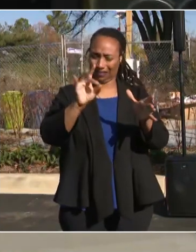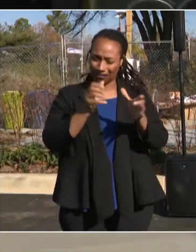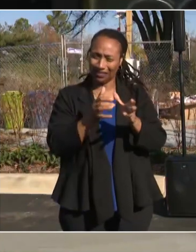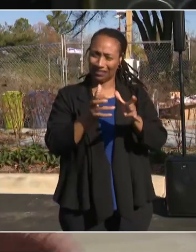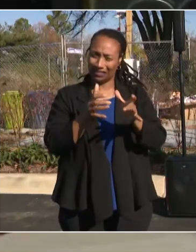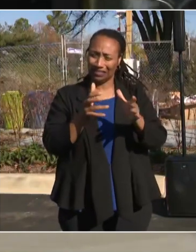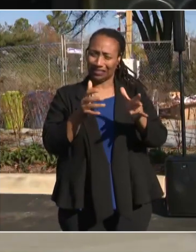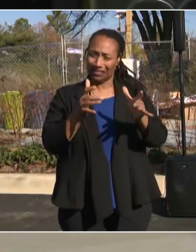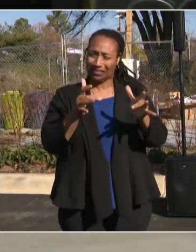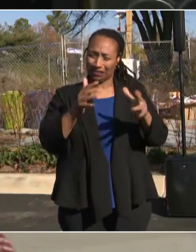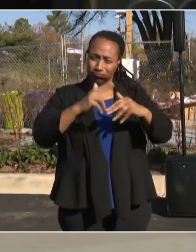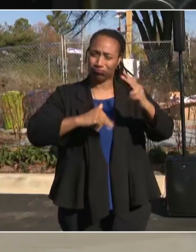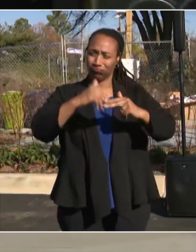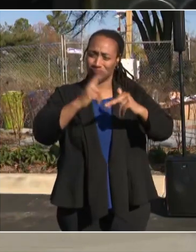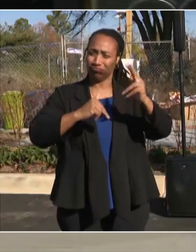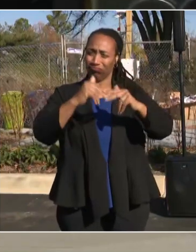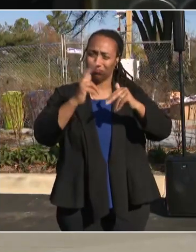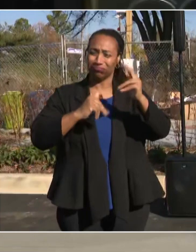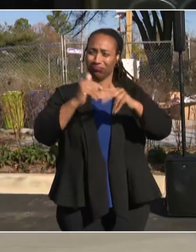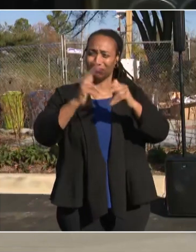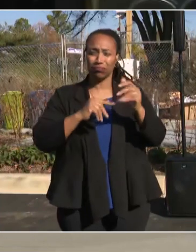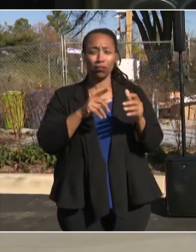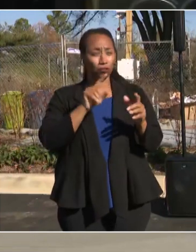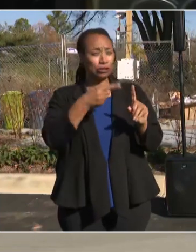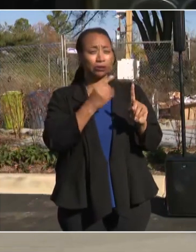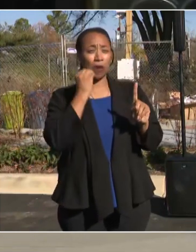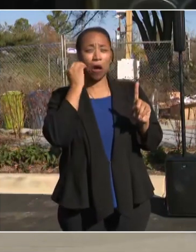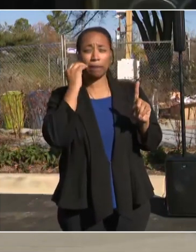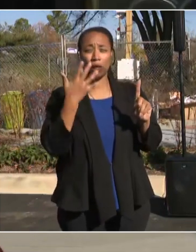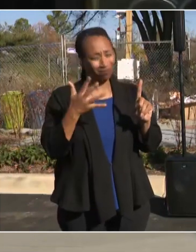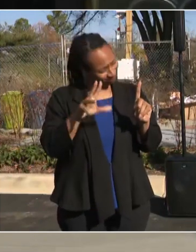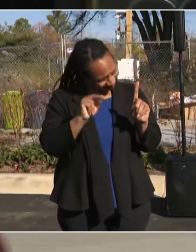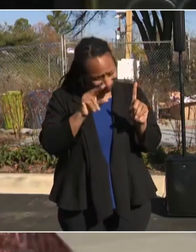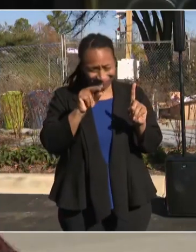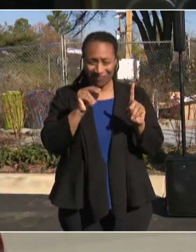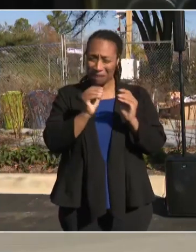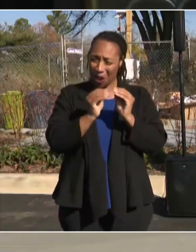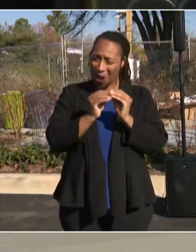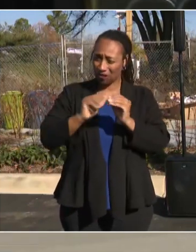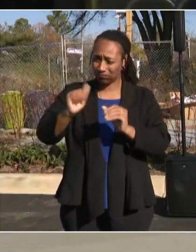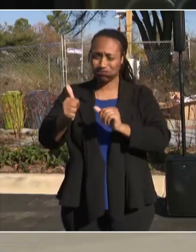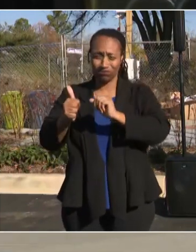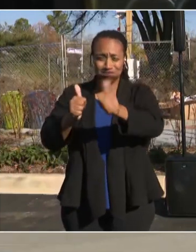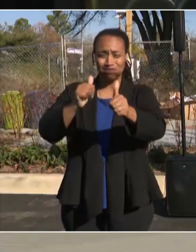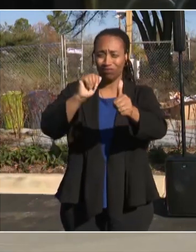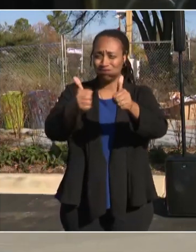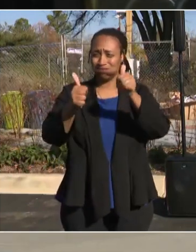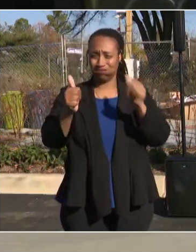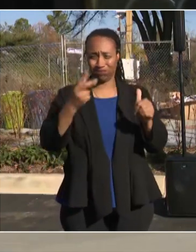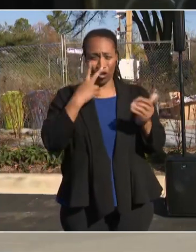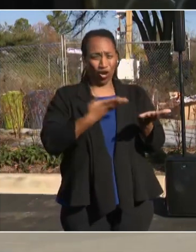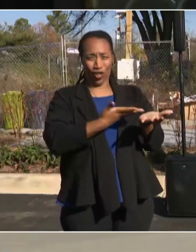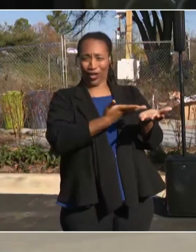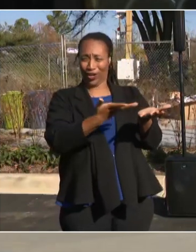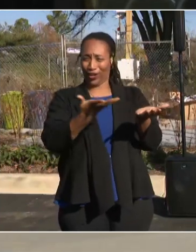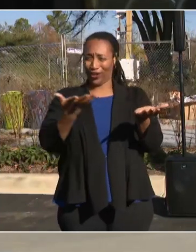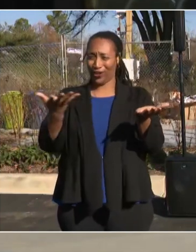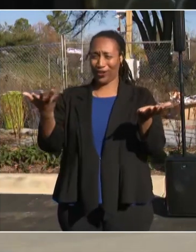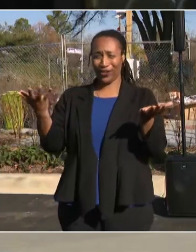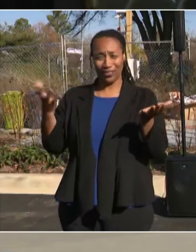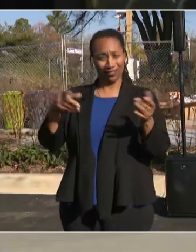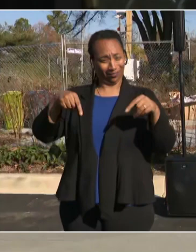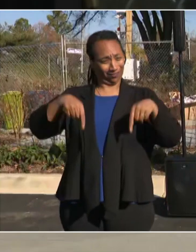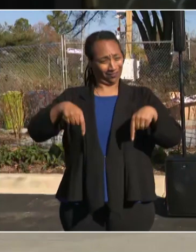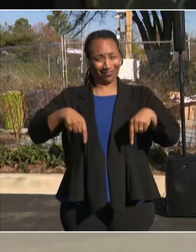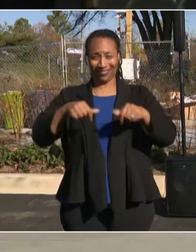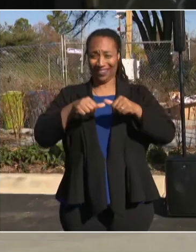so much more to do. We can look here at Berry Farm or at St. Elizabeth's. We'll be together in a